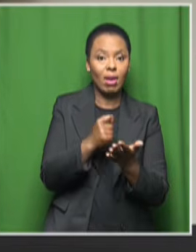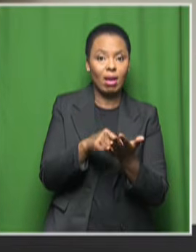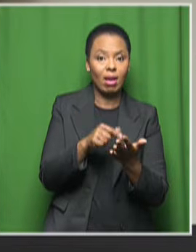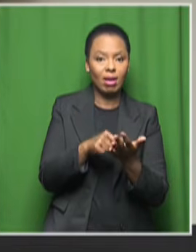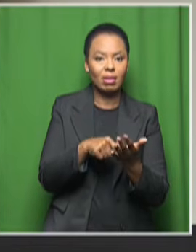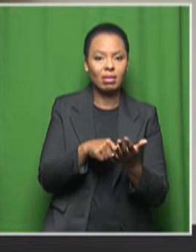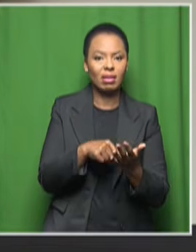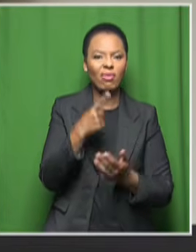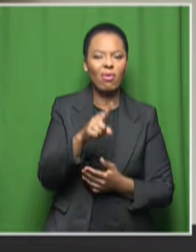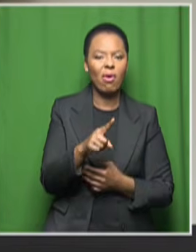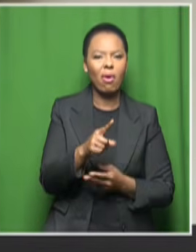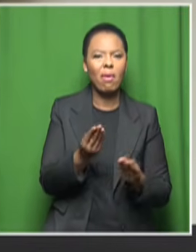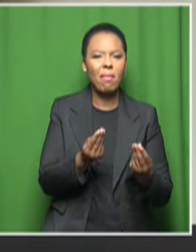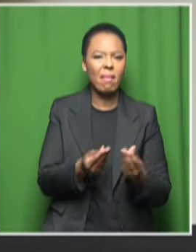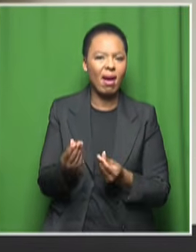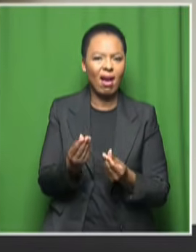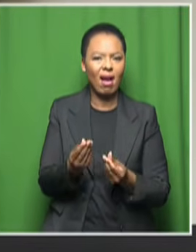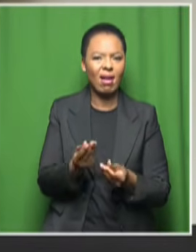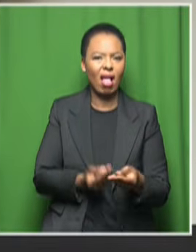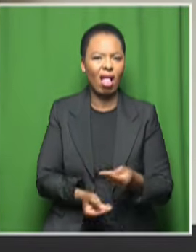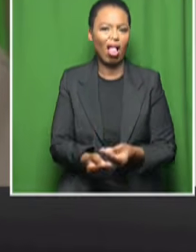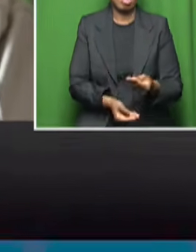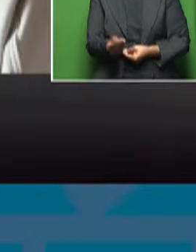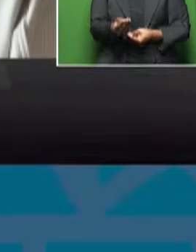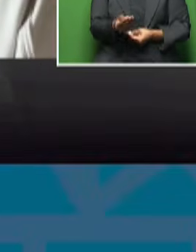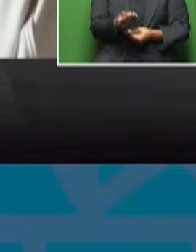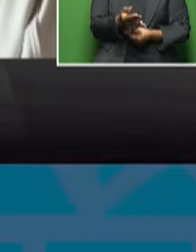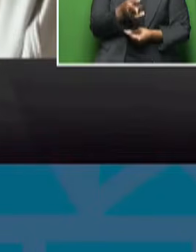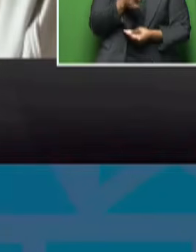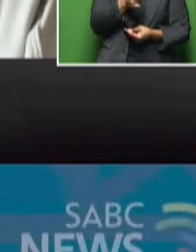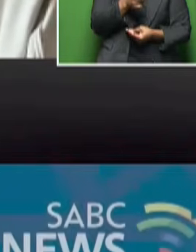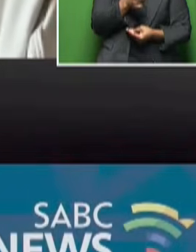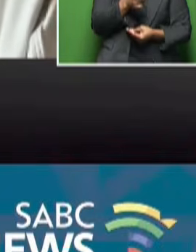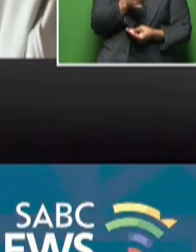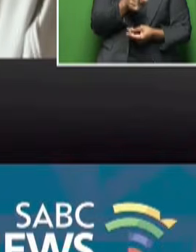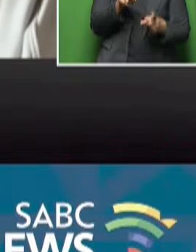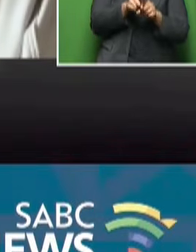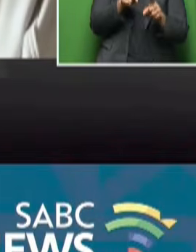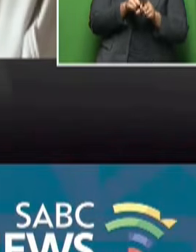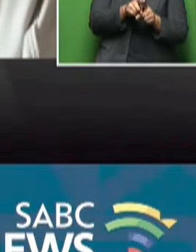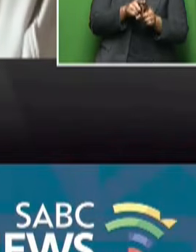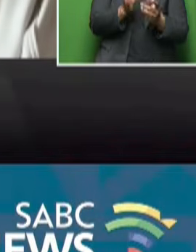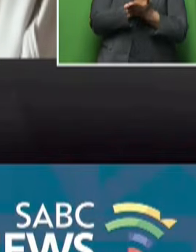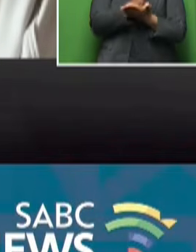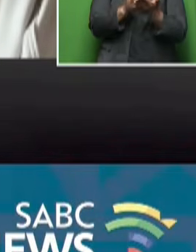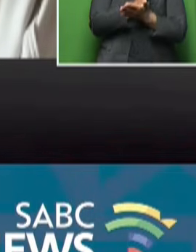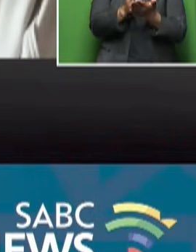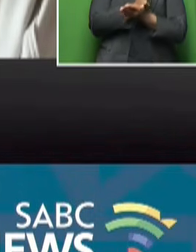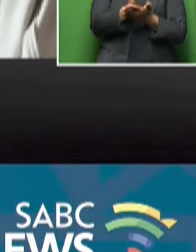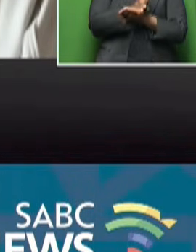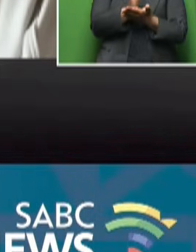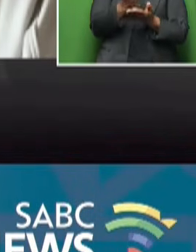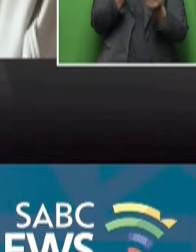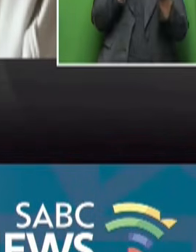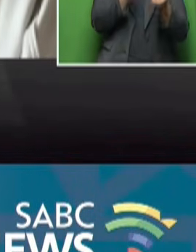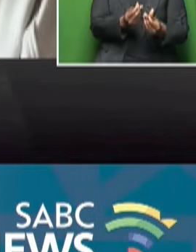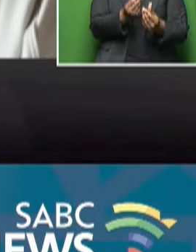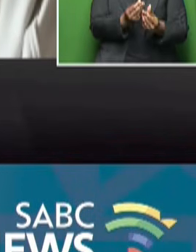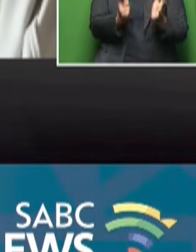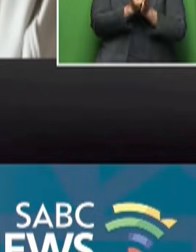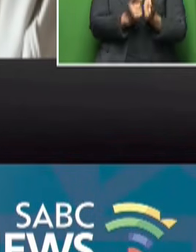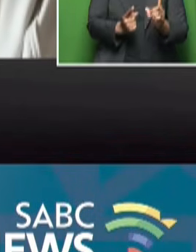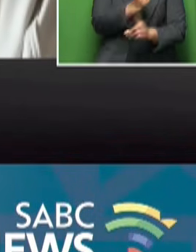money laundering and other forms of funding illicit activities, and also then it's outside of the